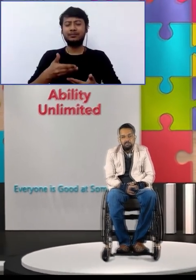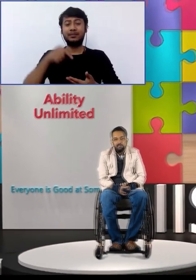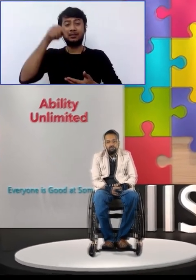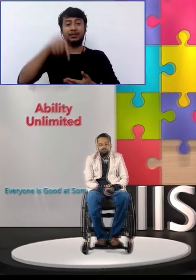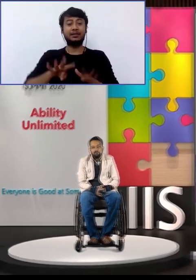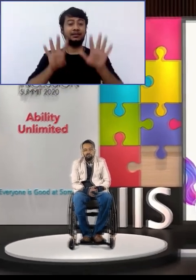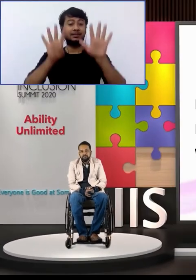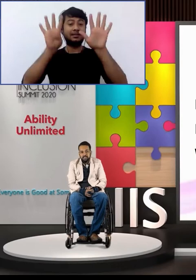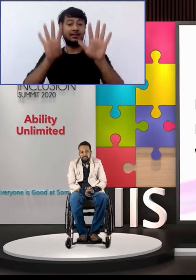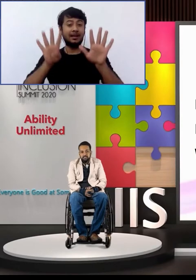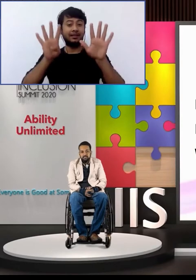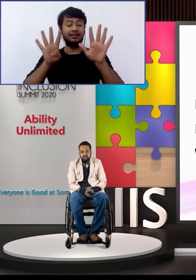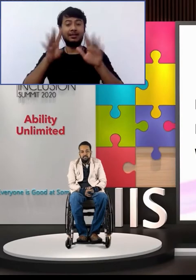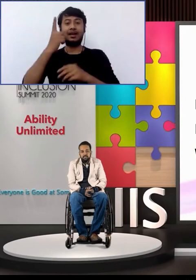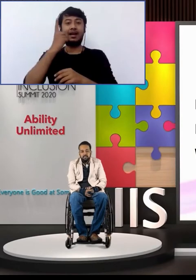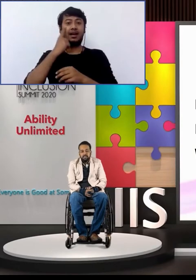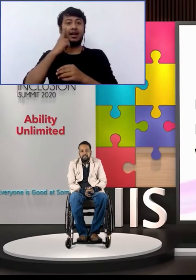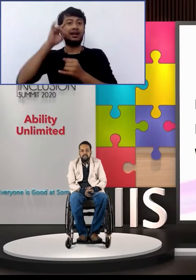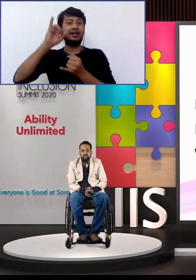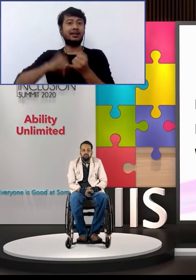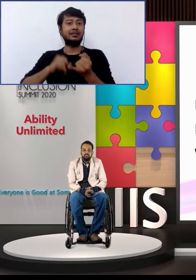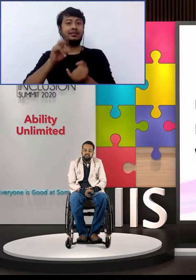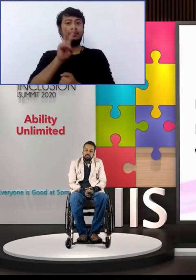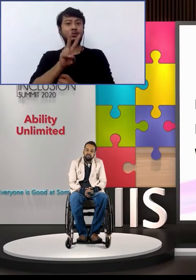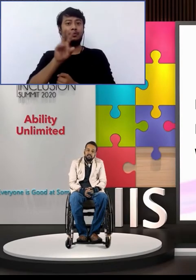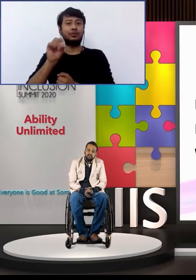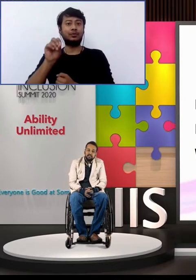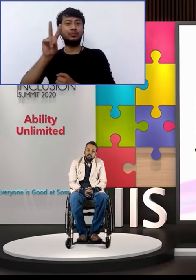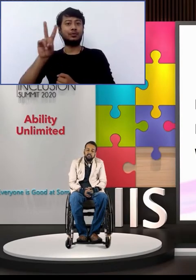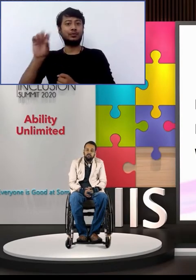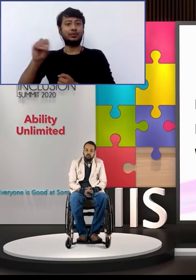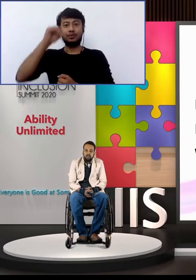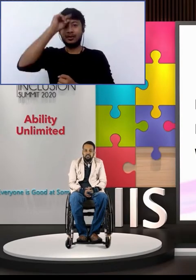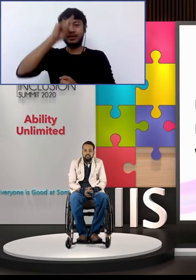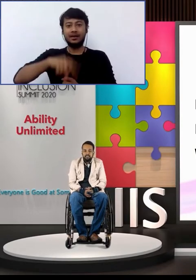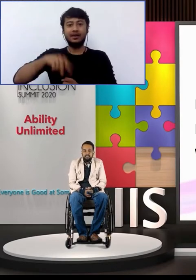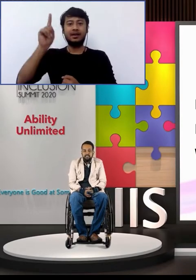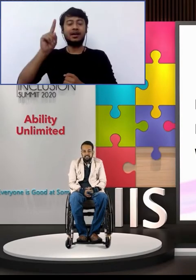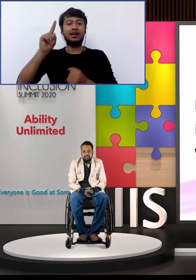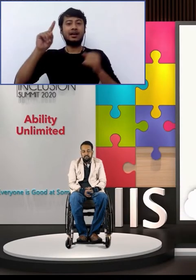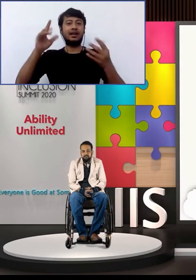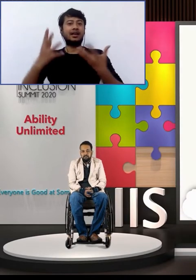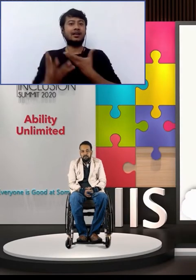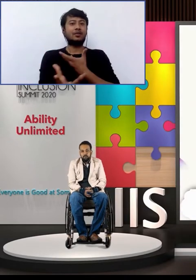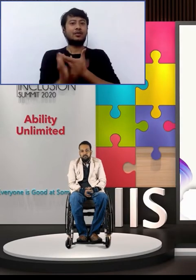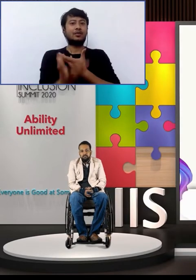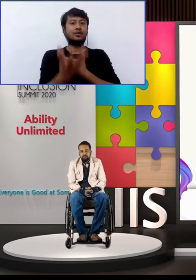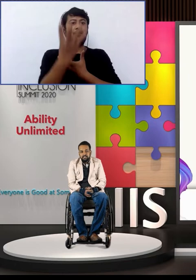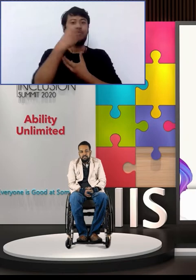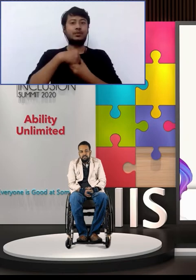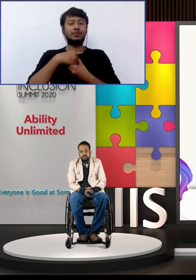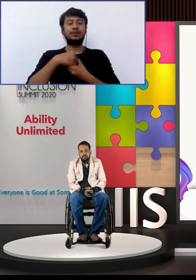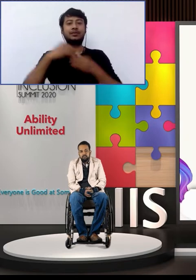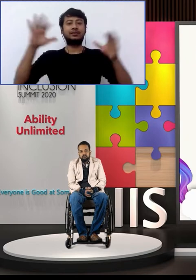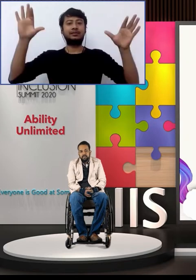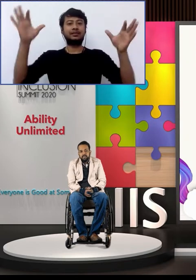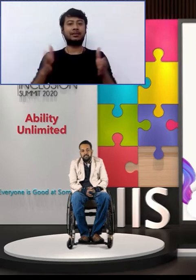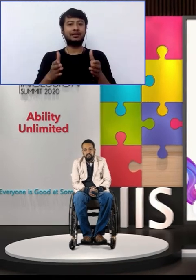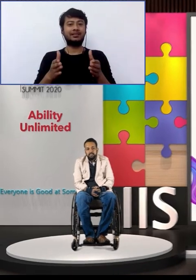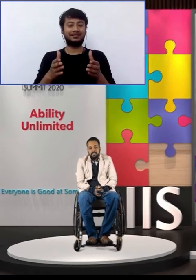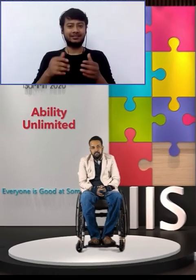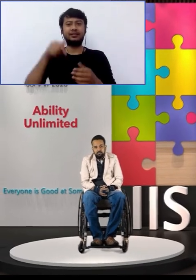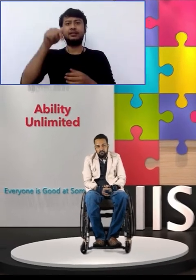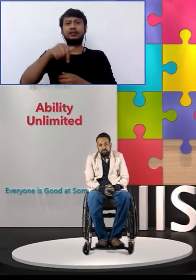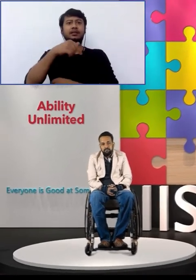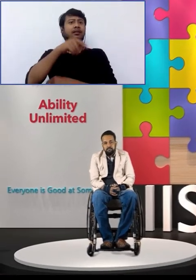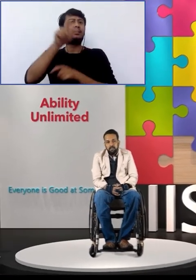Summit 2020. India Inclusion Summit is a volunteer-led initiative with a mission to make